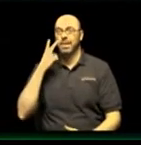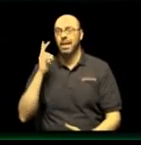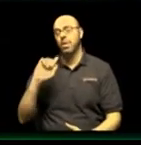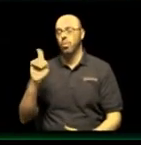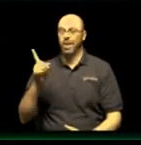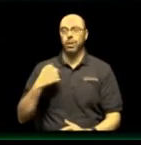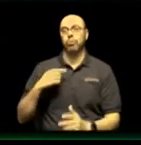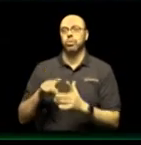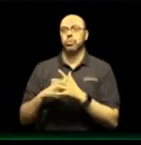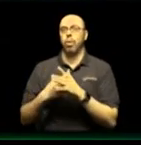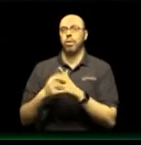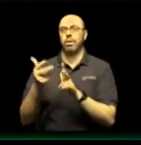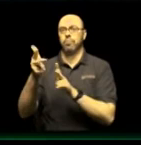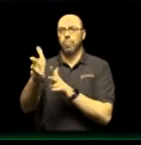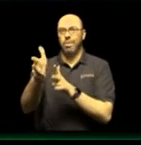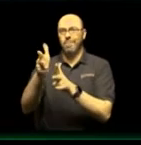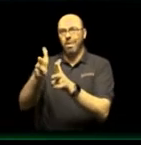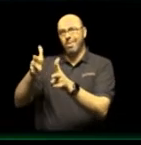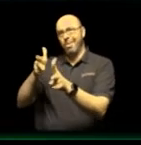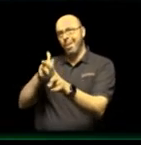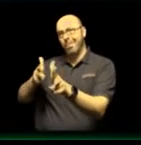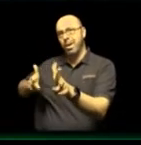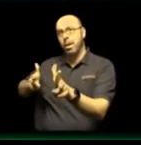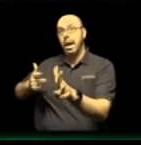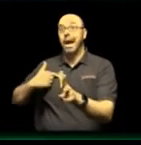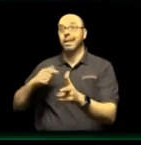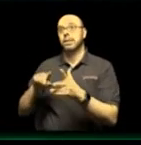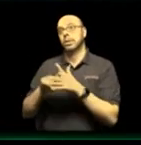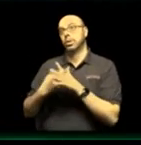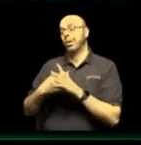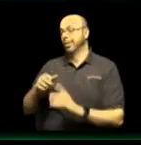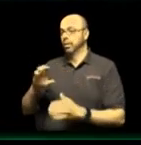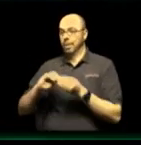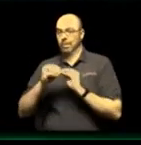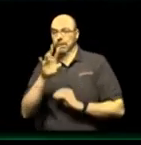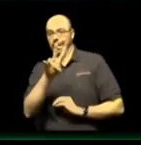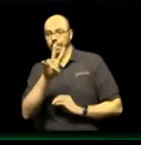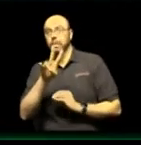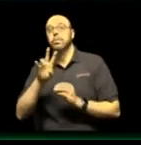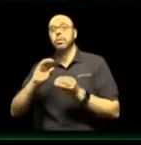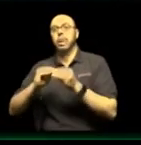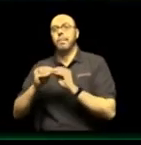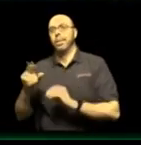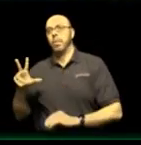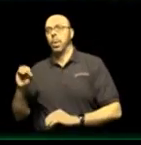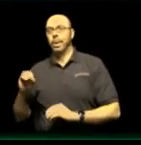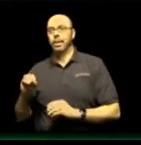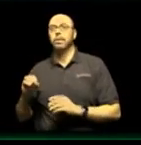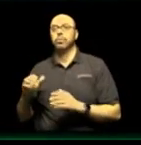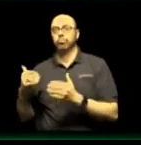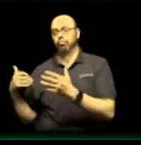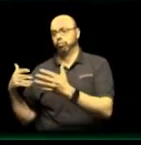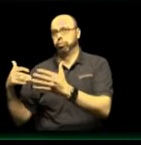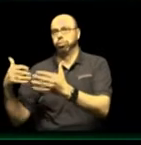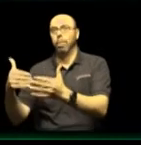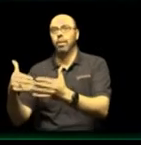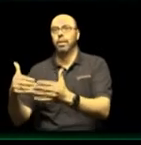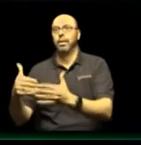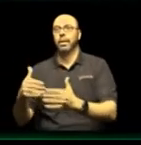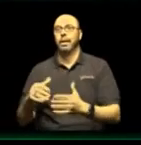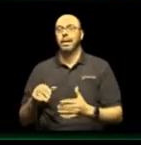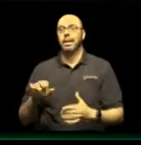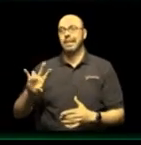Mm-hmm. So I start 7th of 30. That's impressive. So I